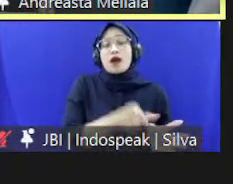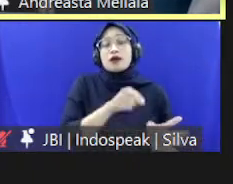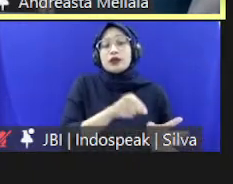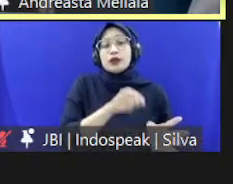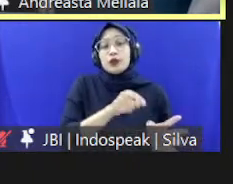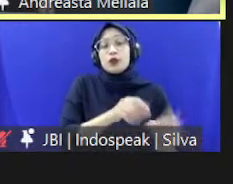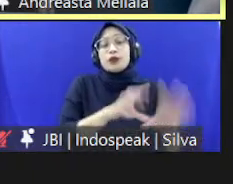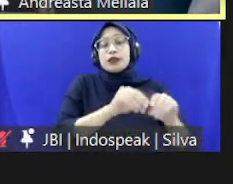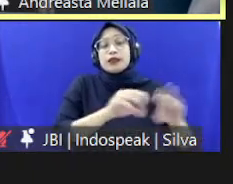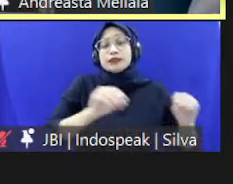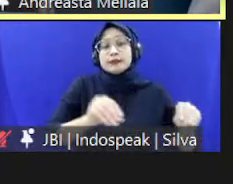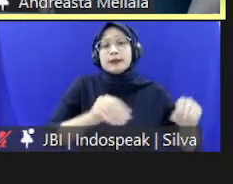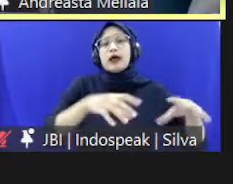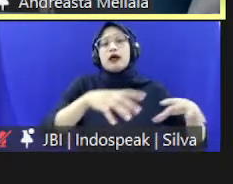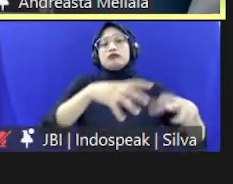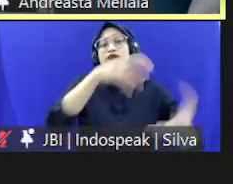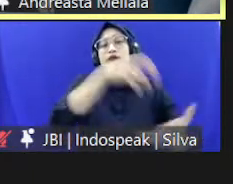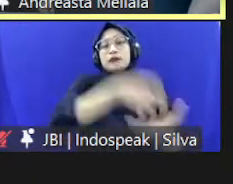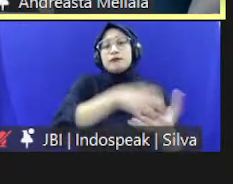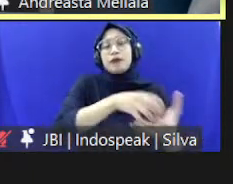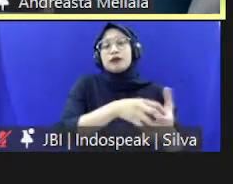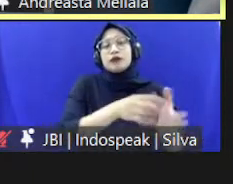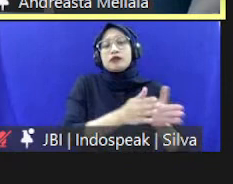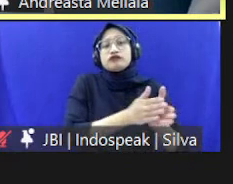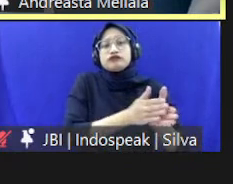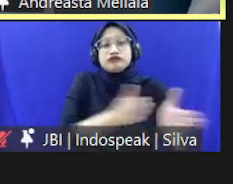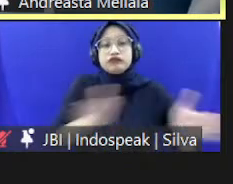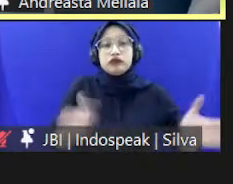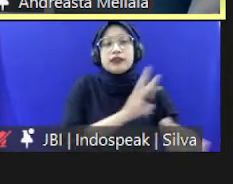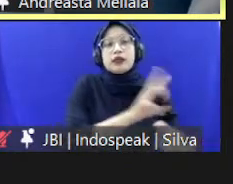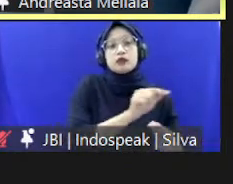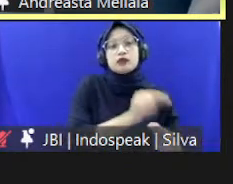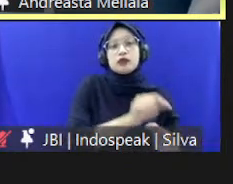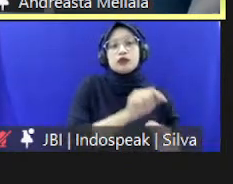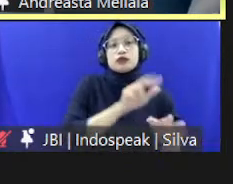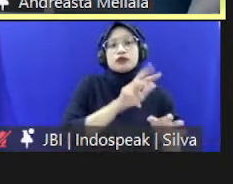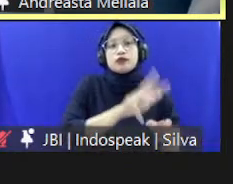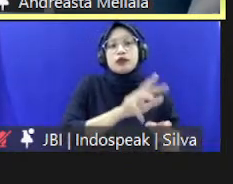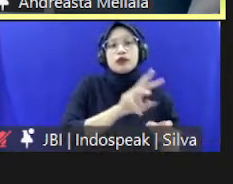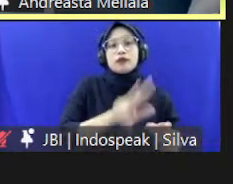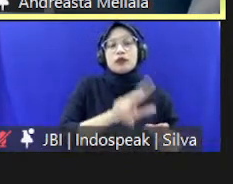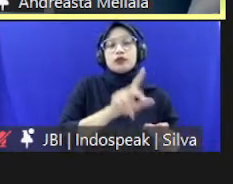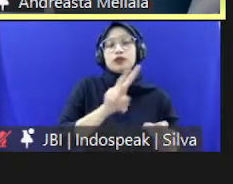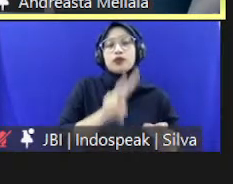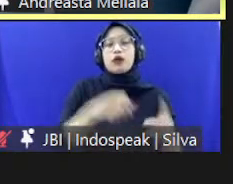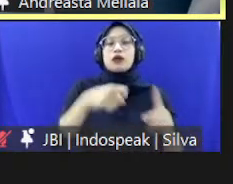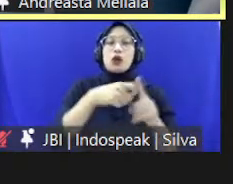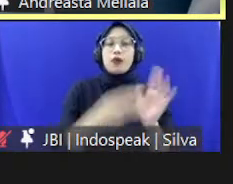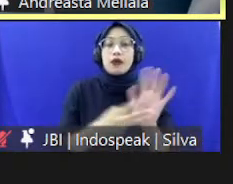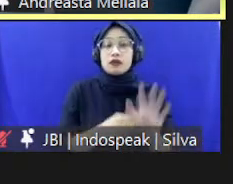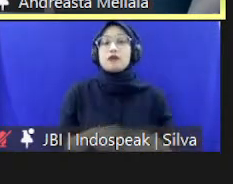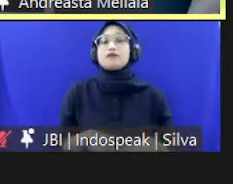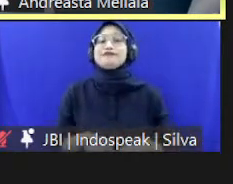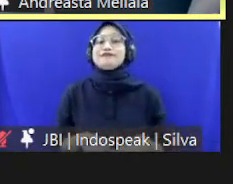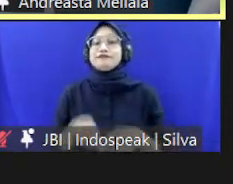31,000 square kilometers. Compared to their colleagues in Jogja, they